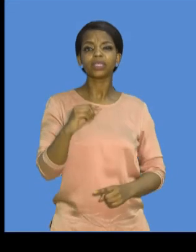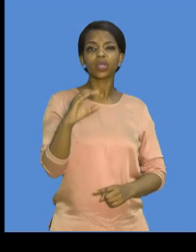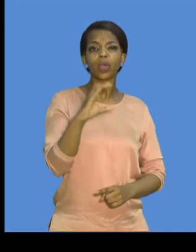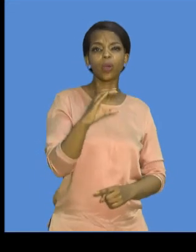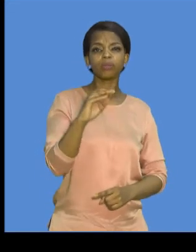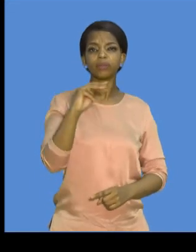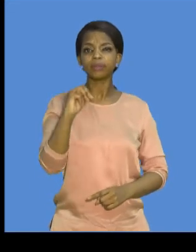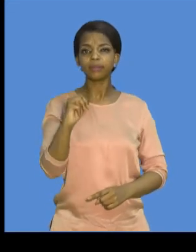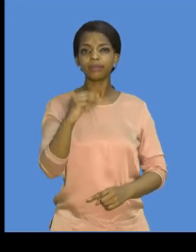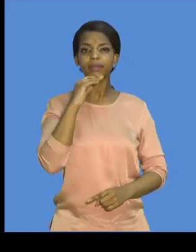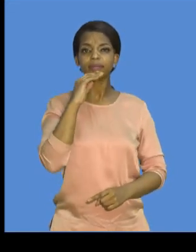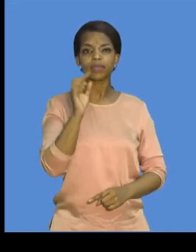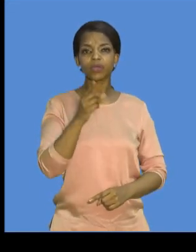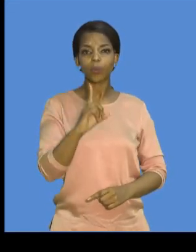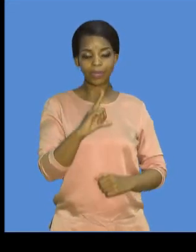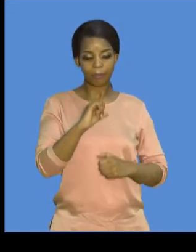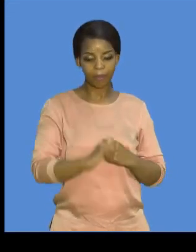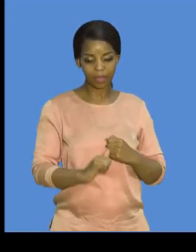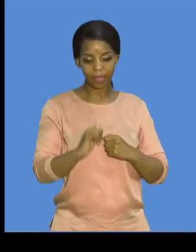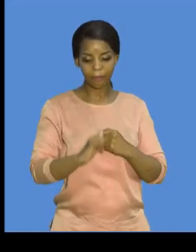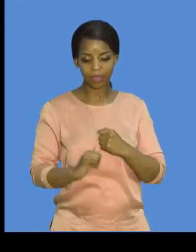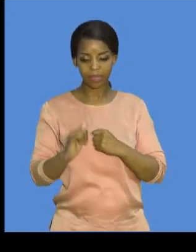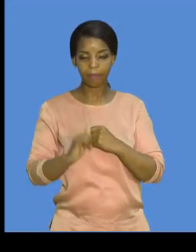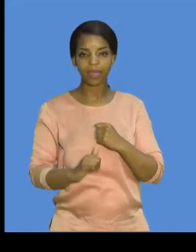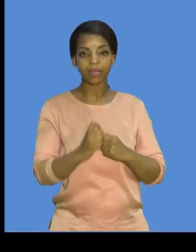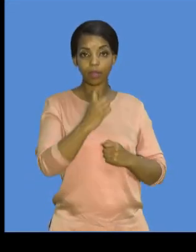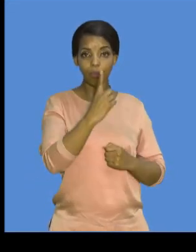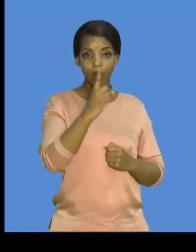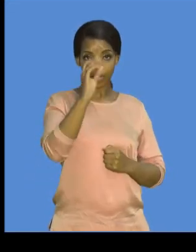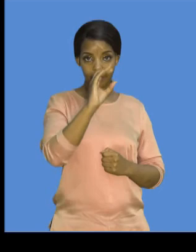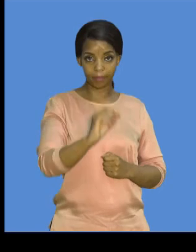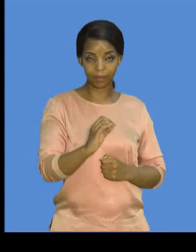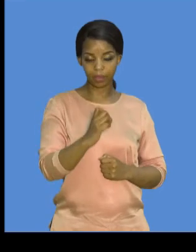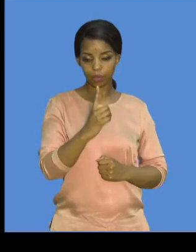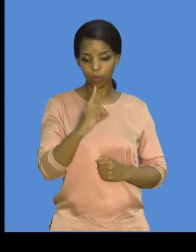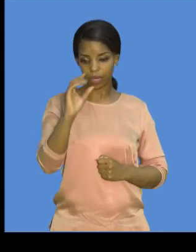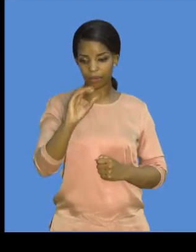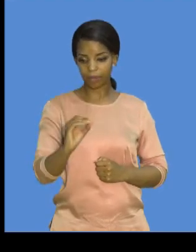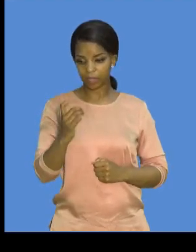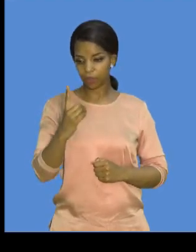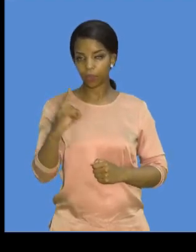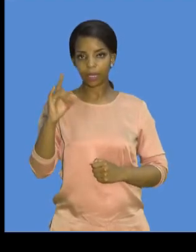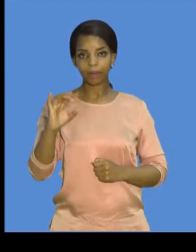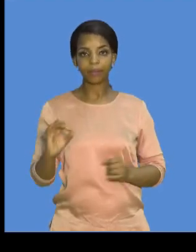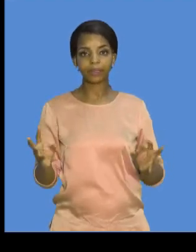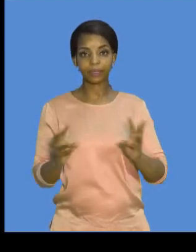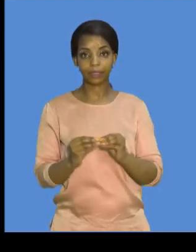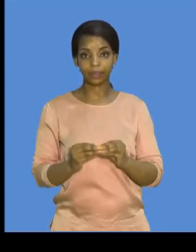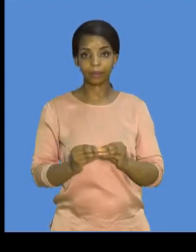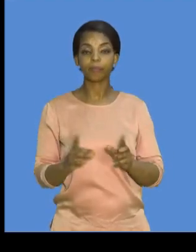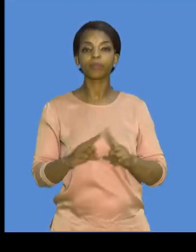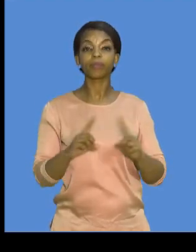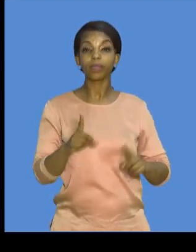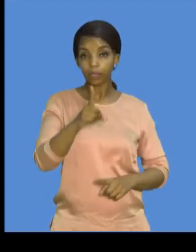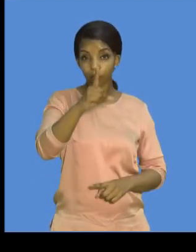I'm going to get 1%, right, each and every month. But remember that the growth under compound